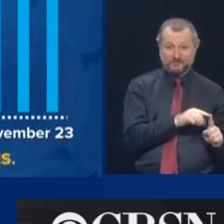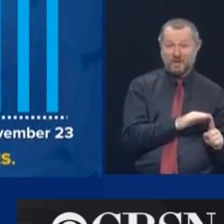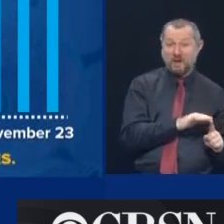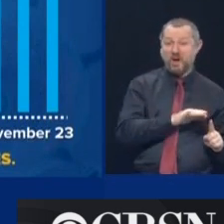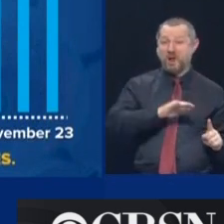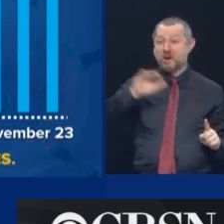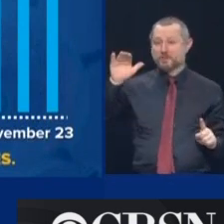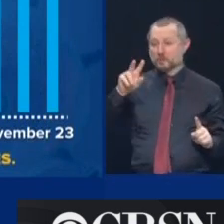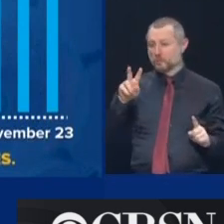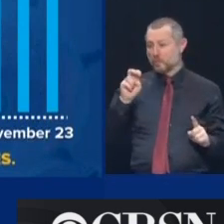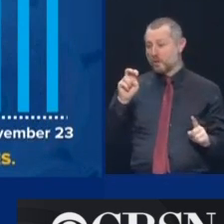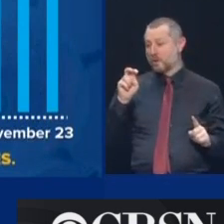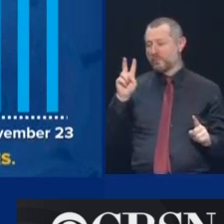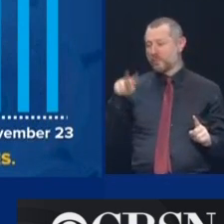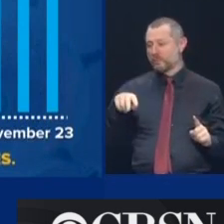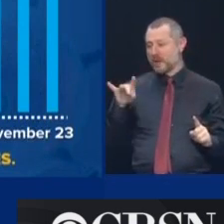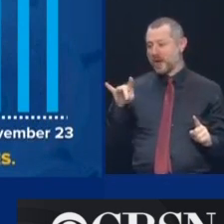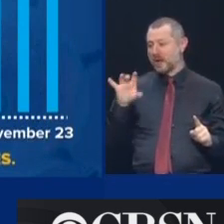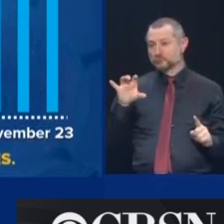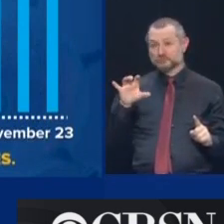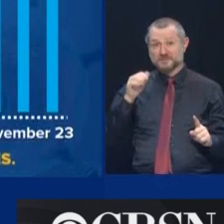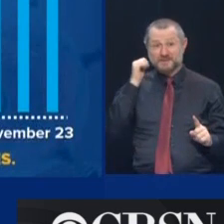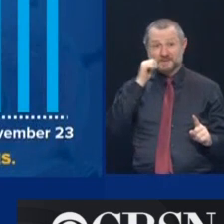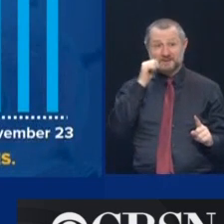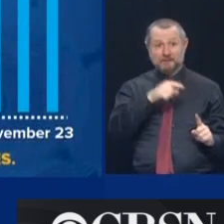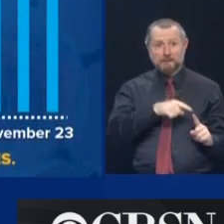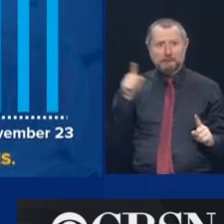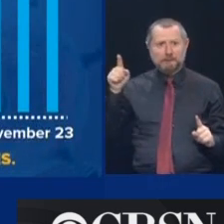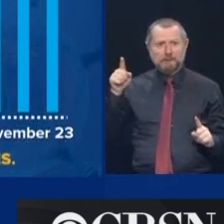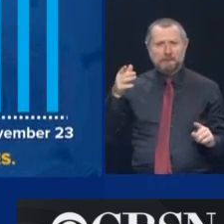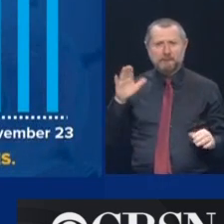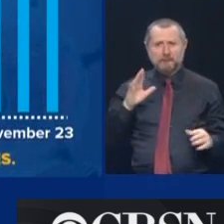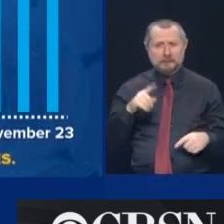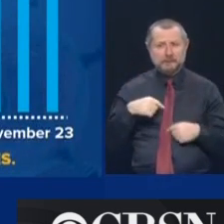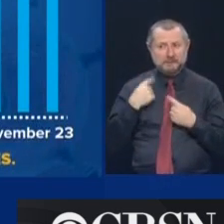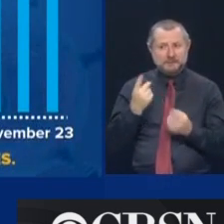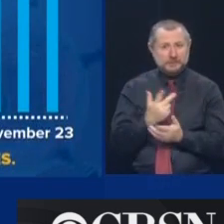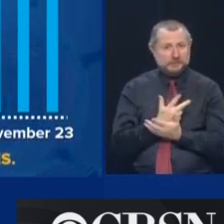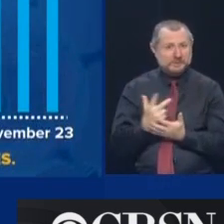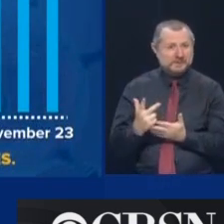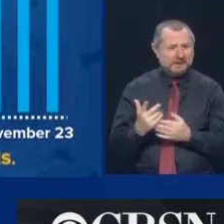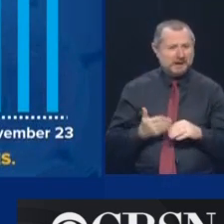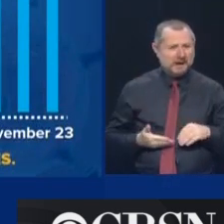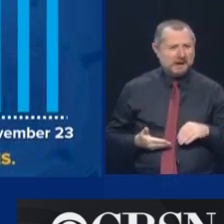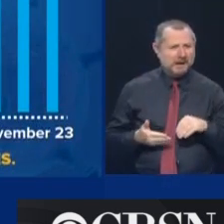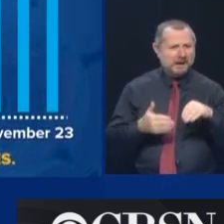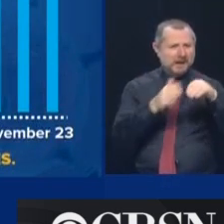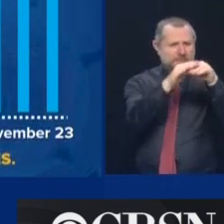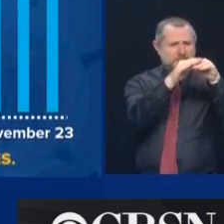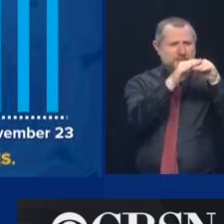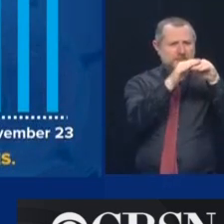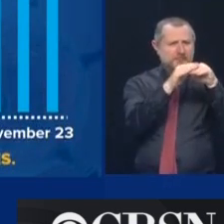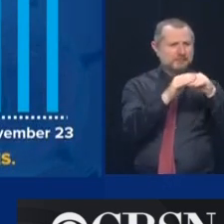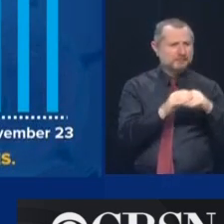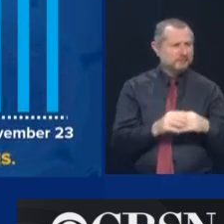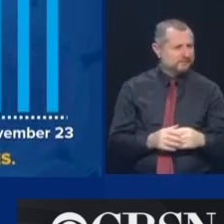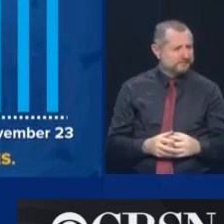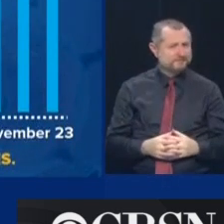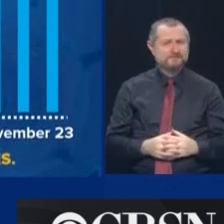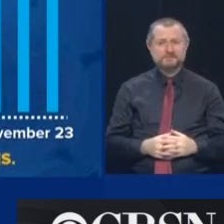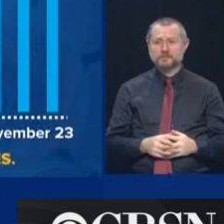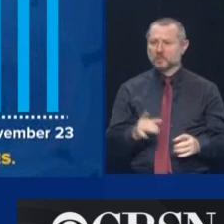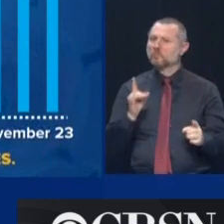2,800 people per day in 3 weeks. That is a